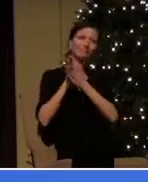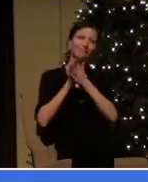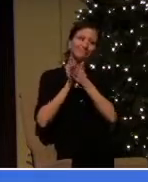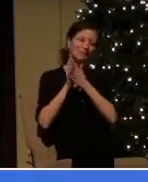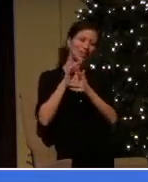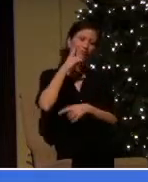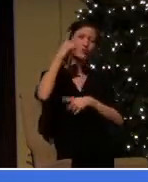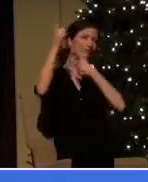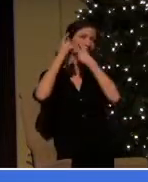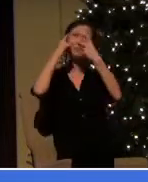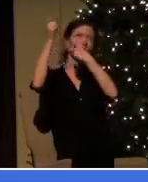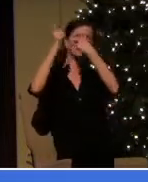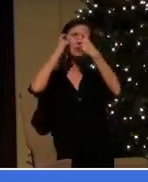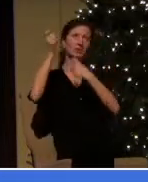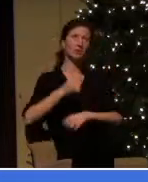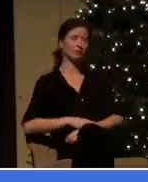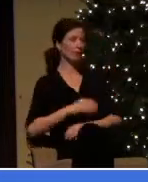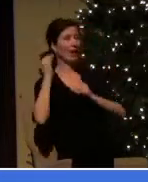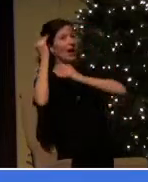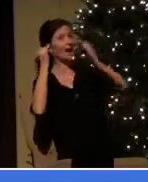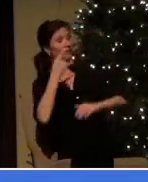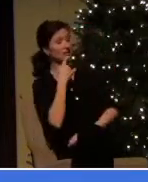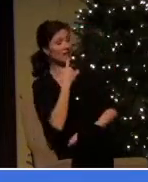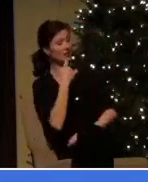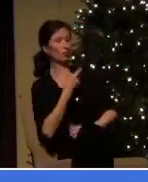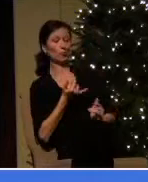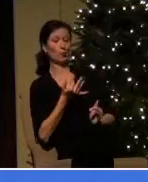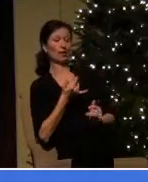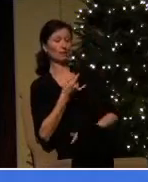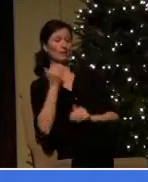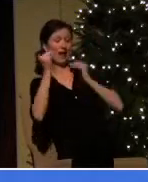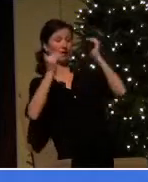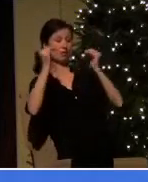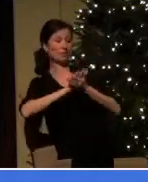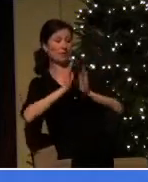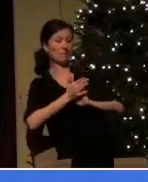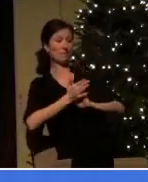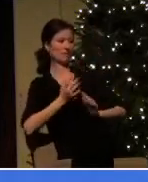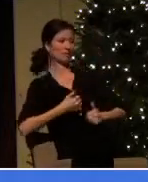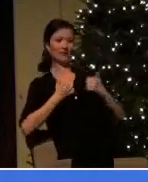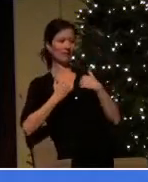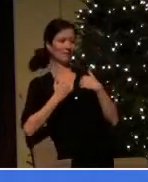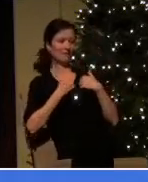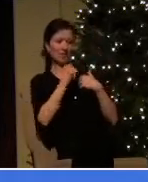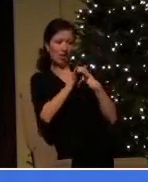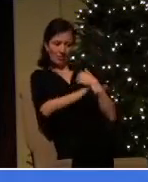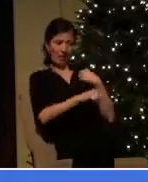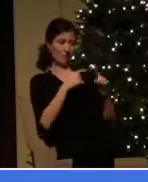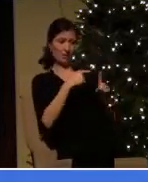and we say to ourselves, well, just you wait till you grow up and you'll discover life isn't that what you think it's going to be. And half the time that's